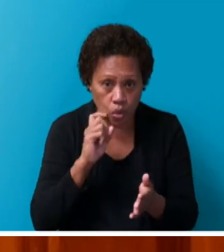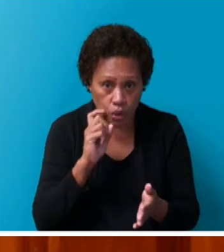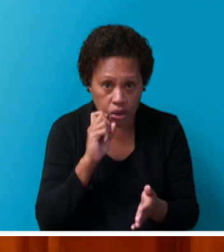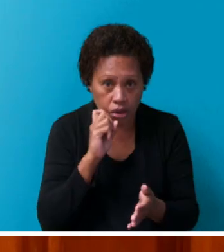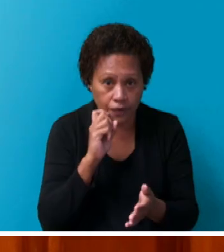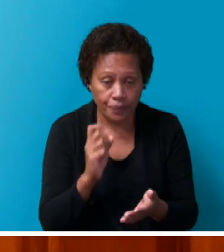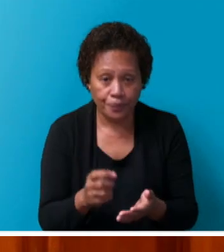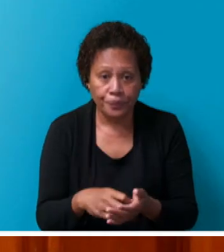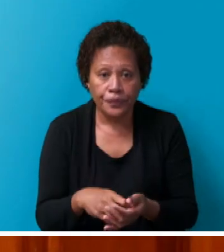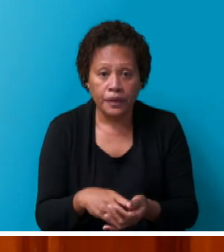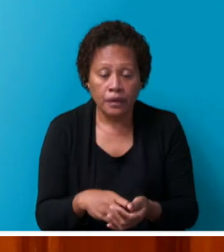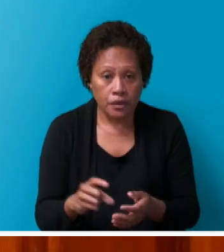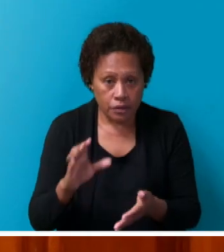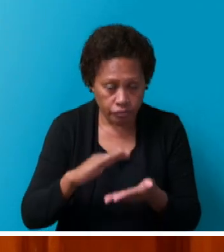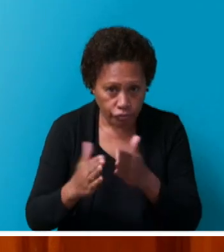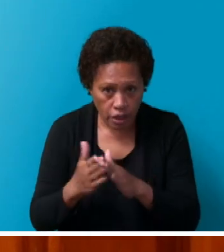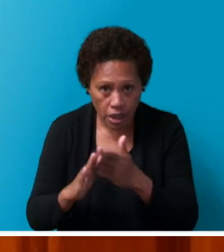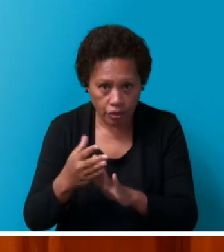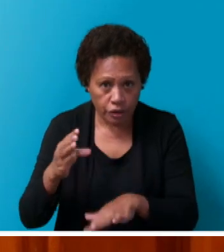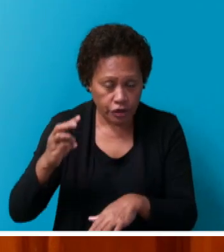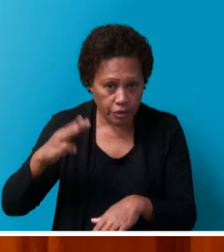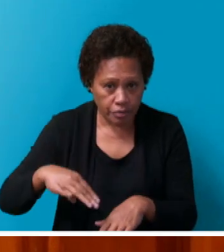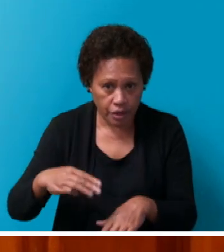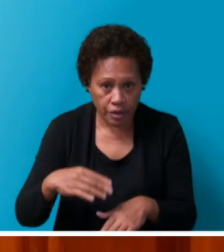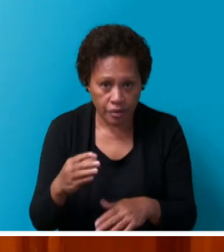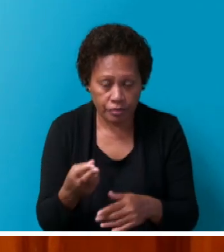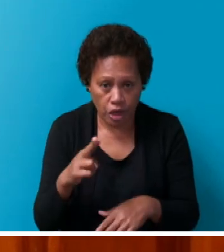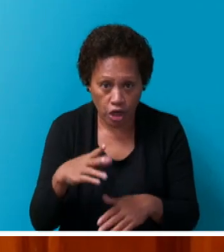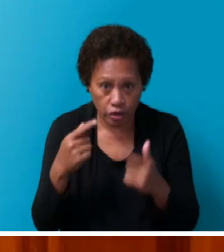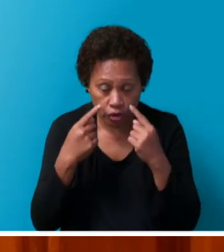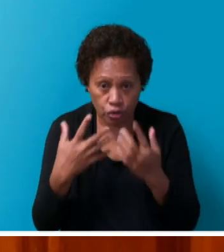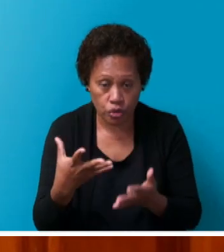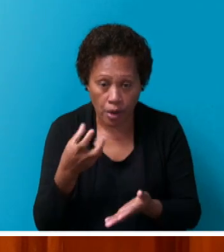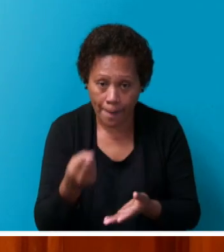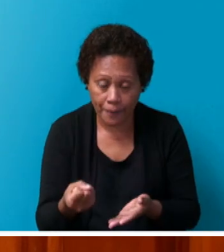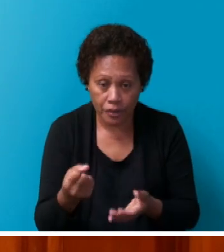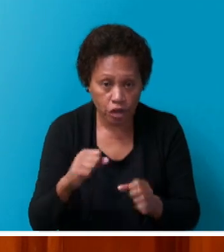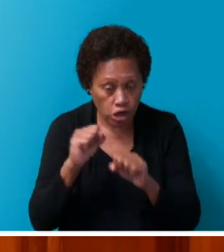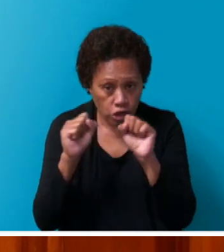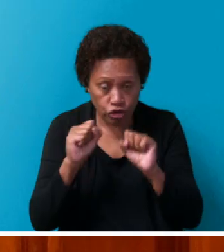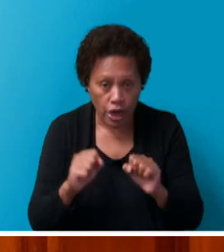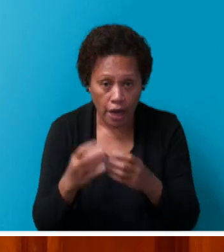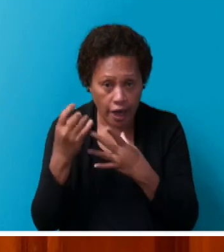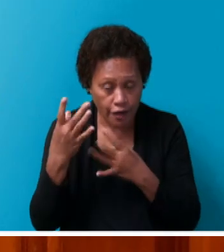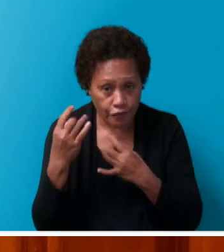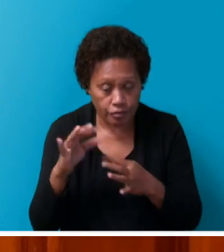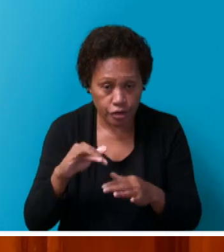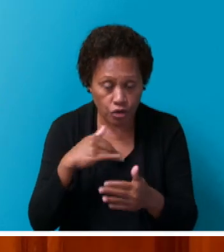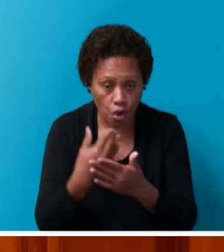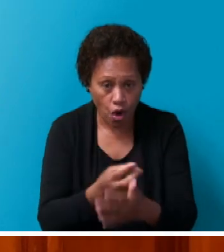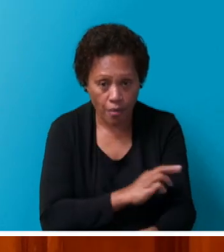elders, and other community members to show them the tools of modern science and exchange knowledge and information on the marine